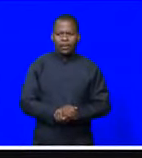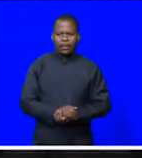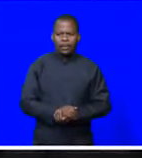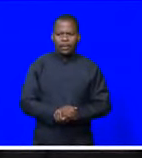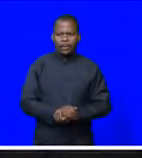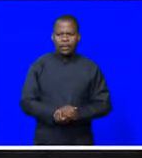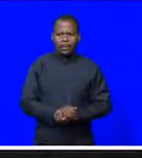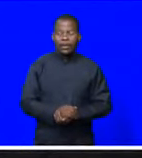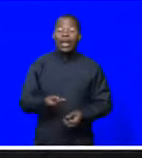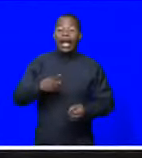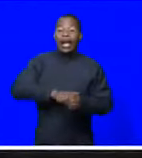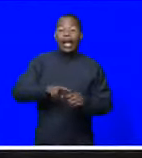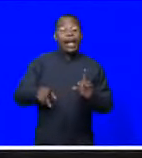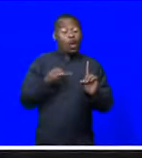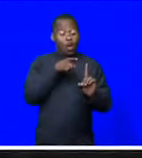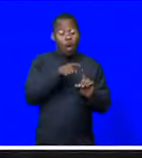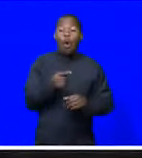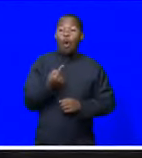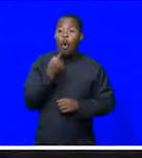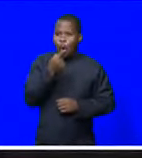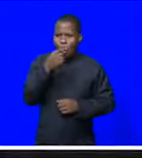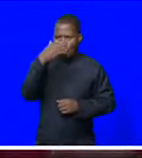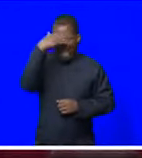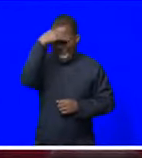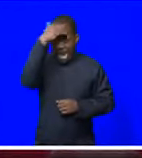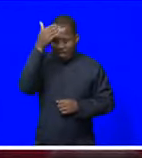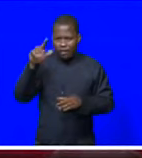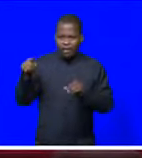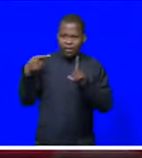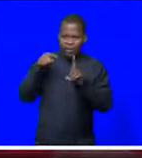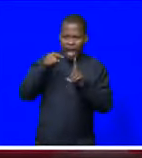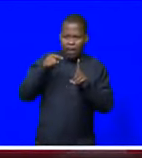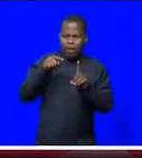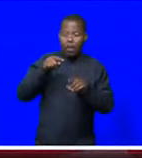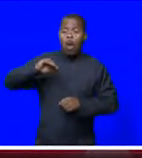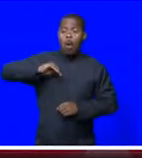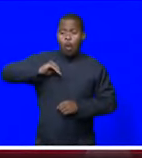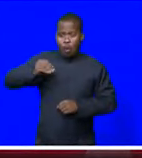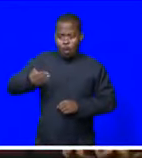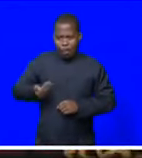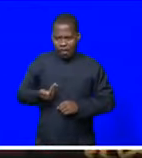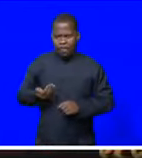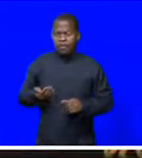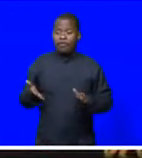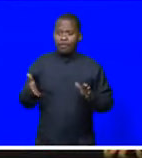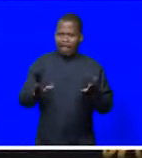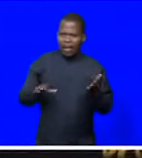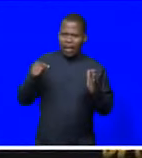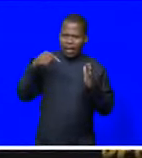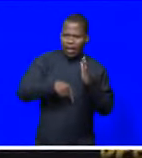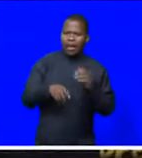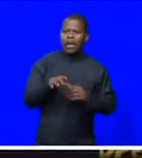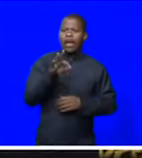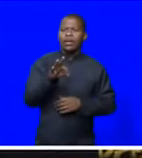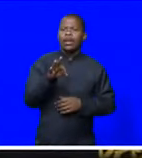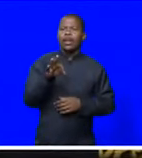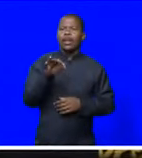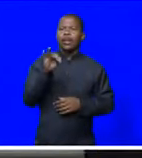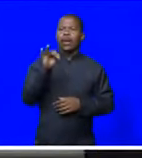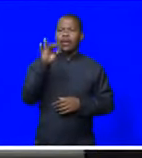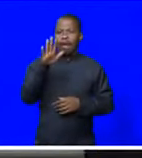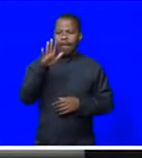towards. Nhlabathi said government has a target of reducing maternal mortalities to 325